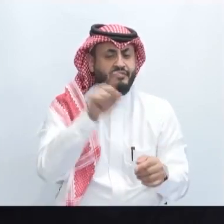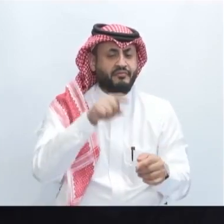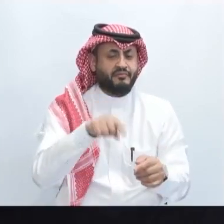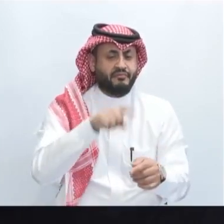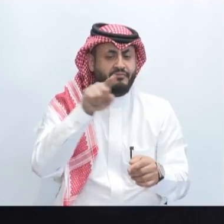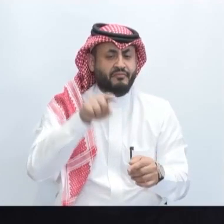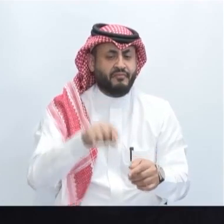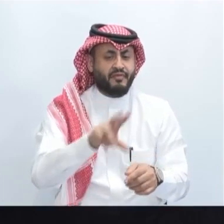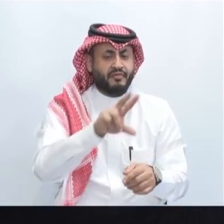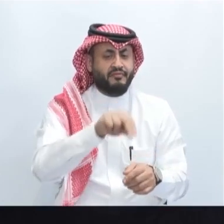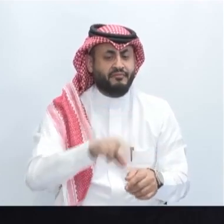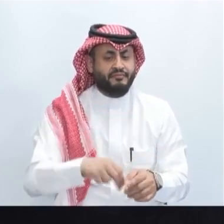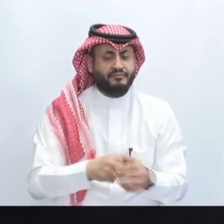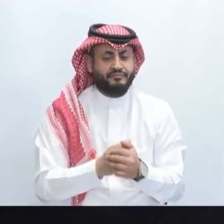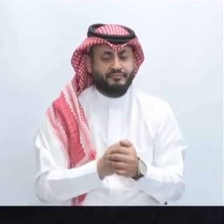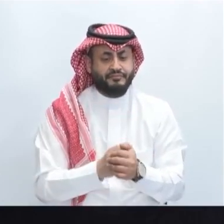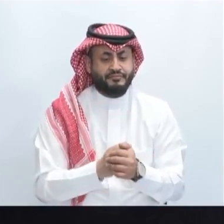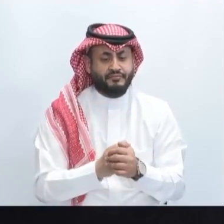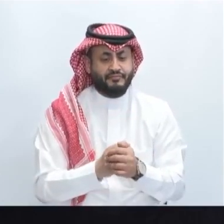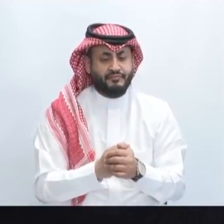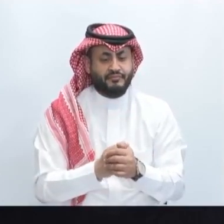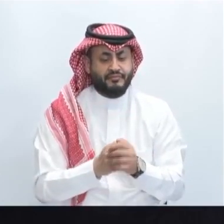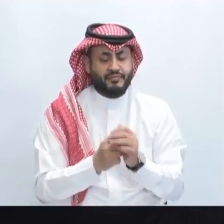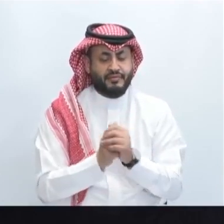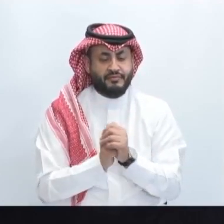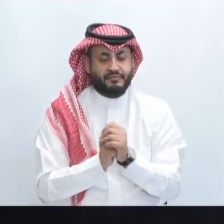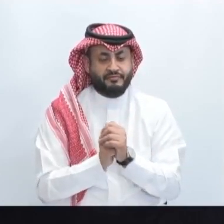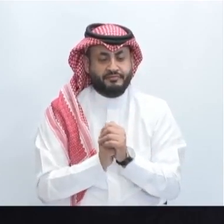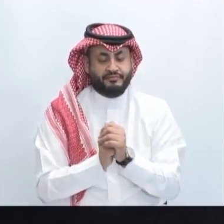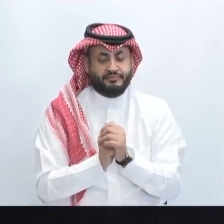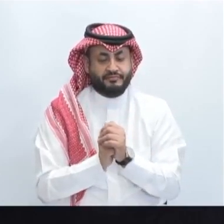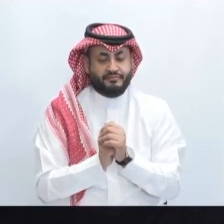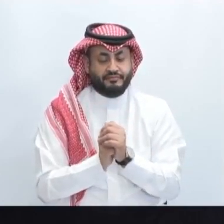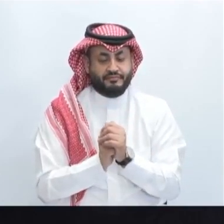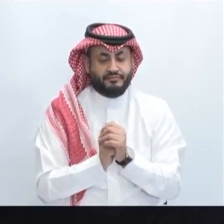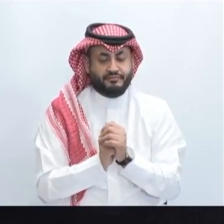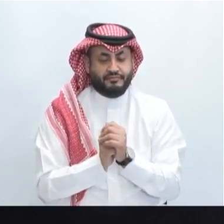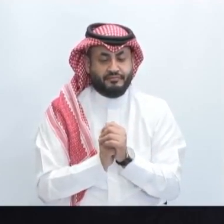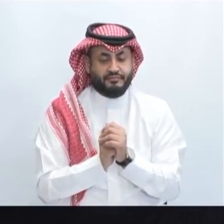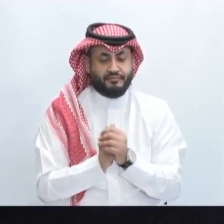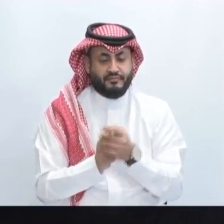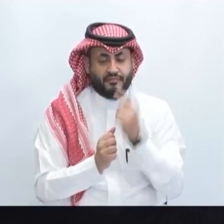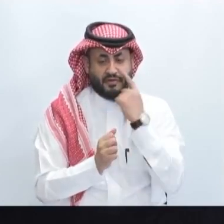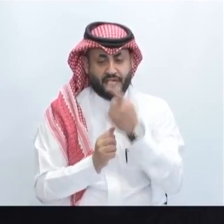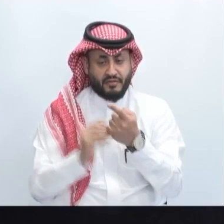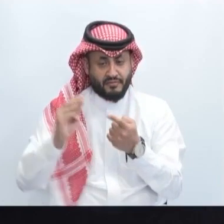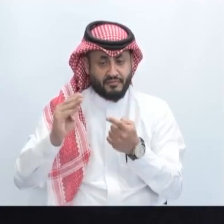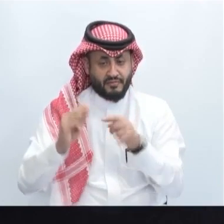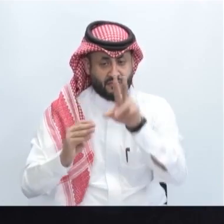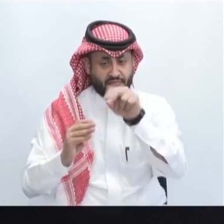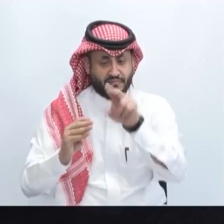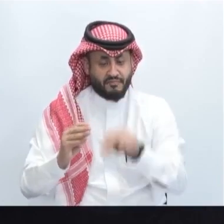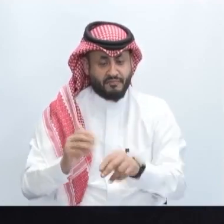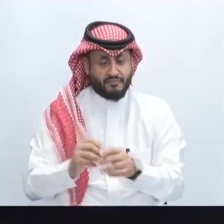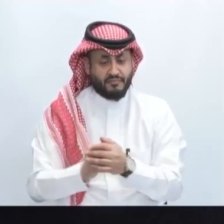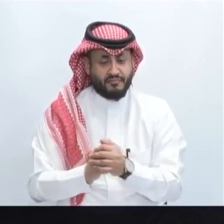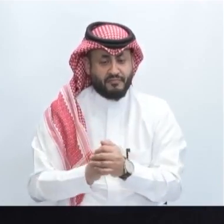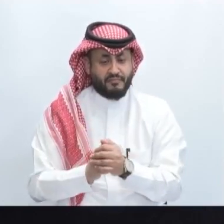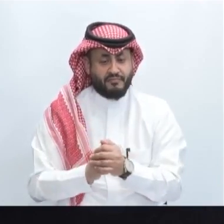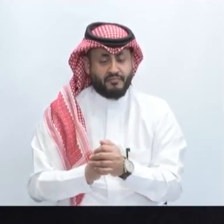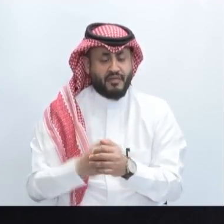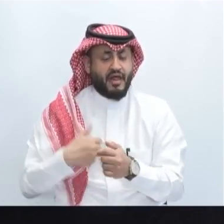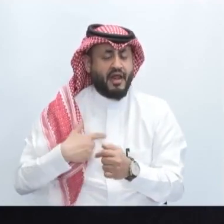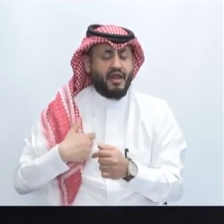keep whose, we keep is this. And also regarding the answer, we only write a